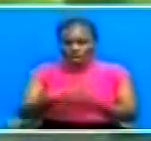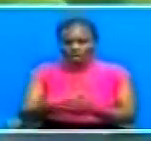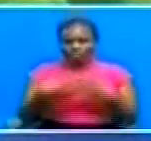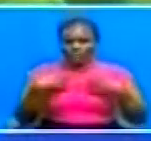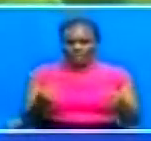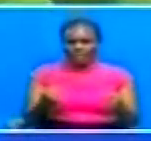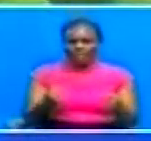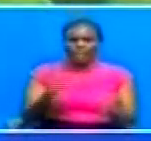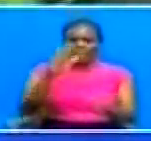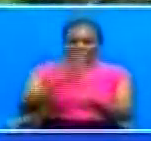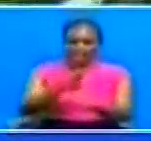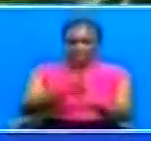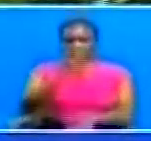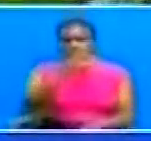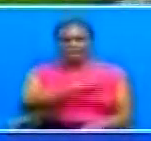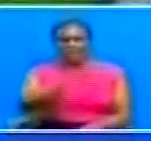with numerous benefits,